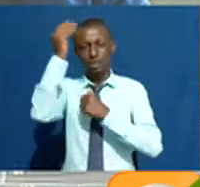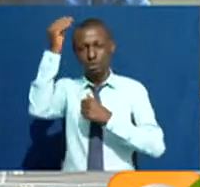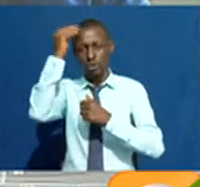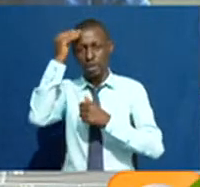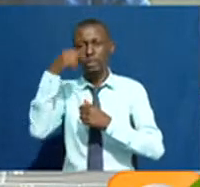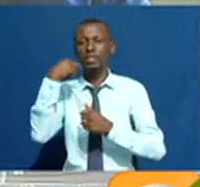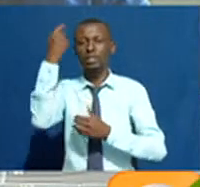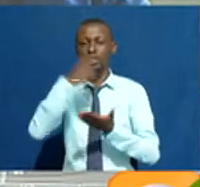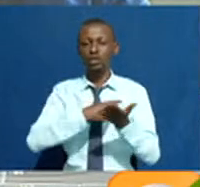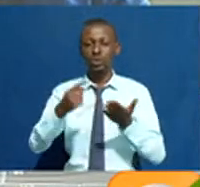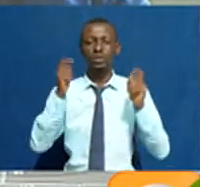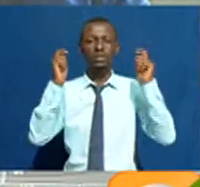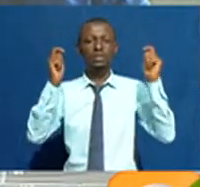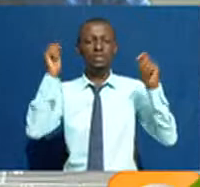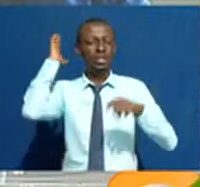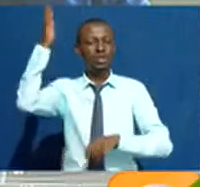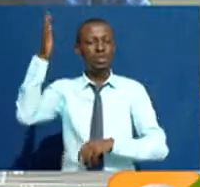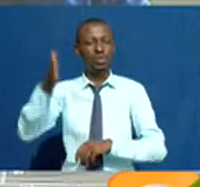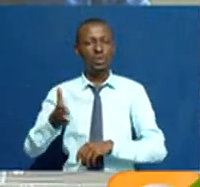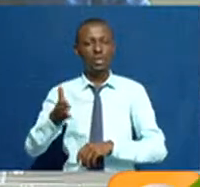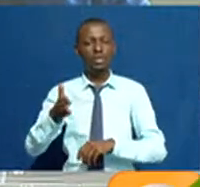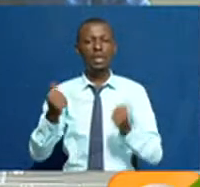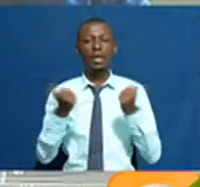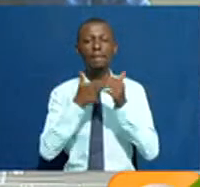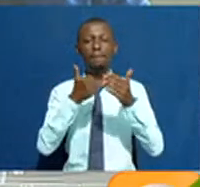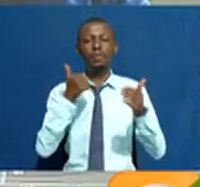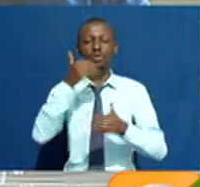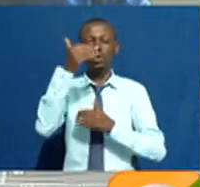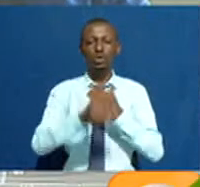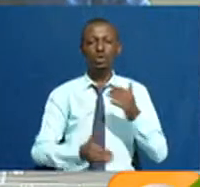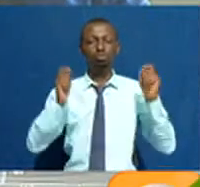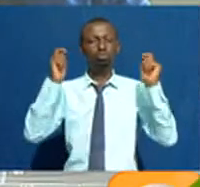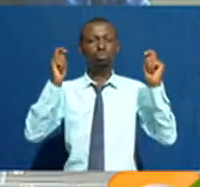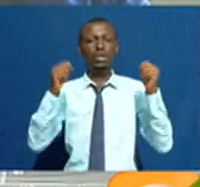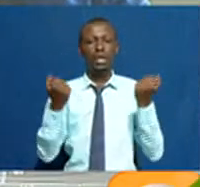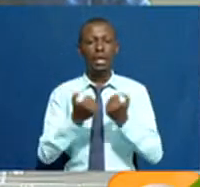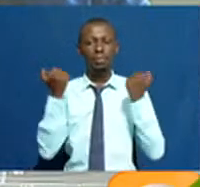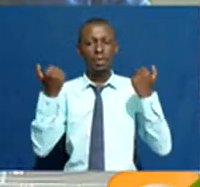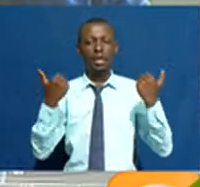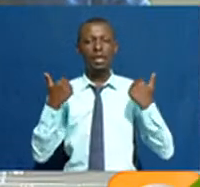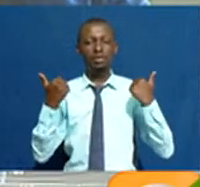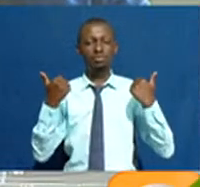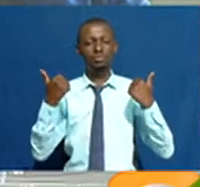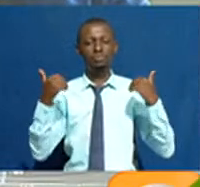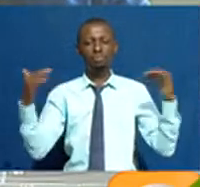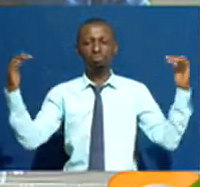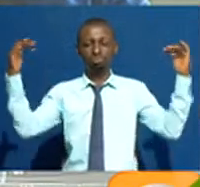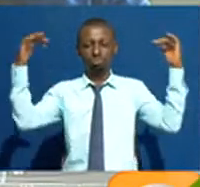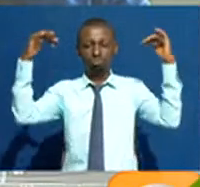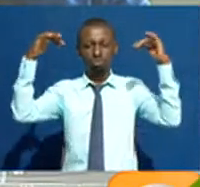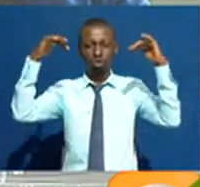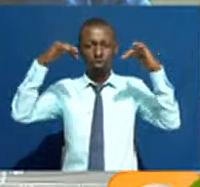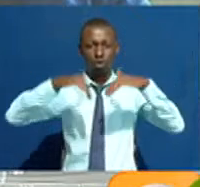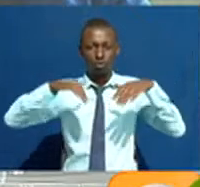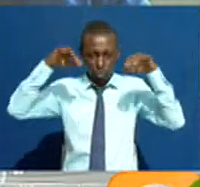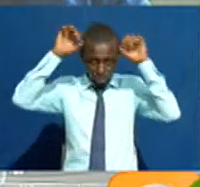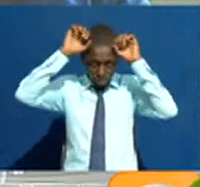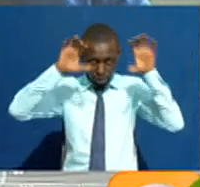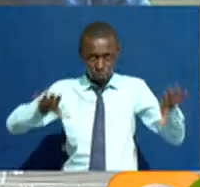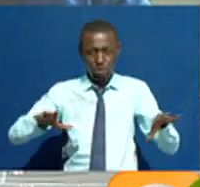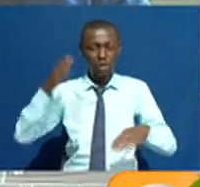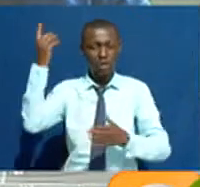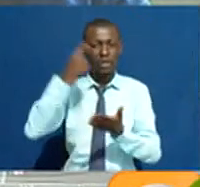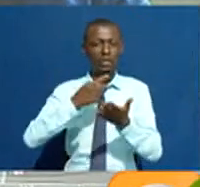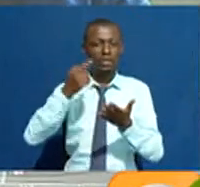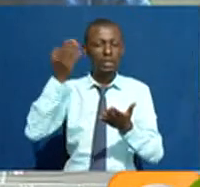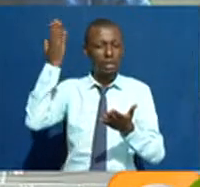demonstrations next week. They say despite calling off the protest for a smooth devolution conference held in Eldoret last week, they are yet to